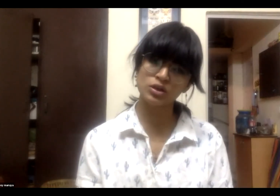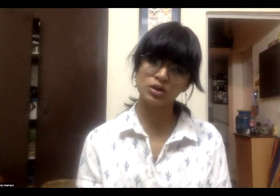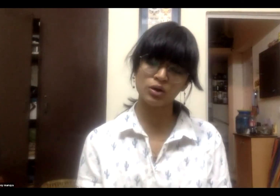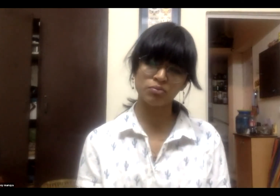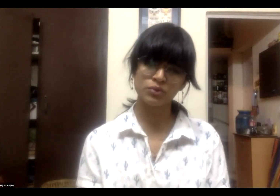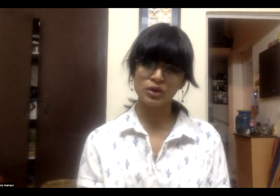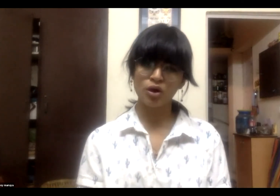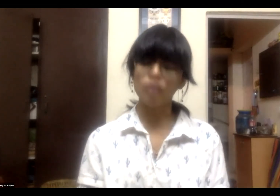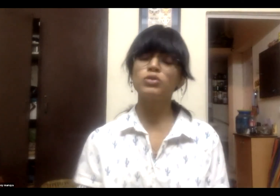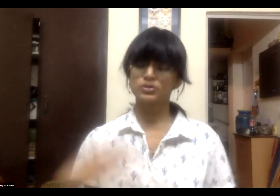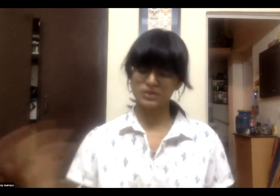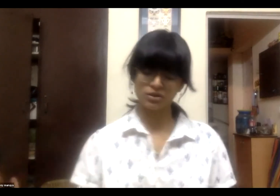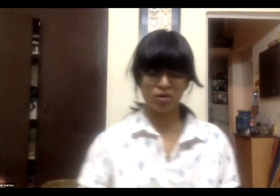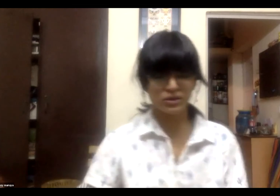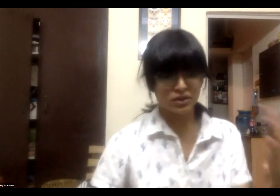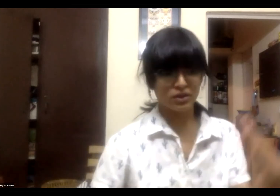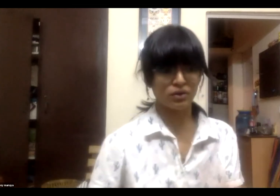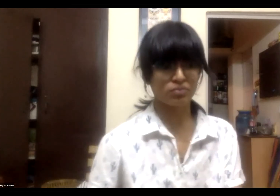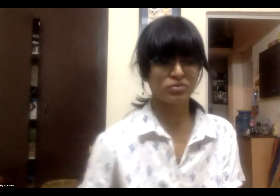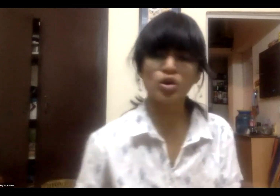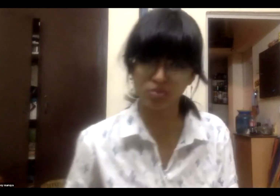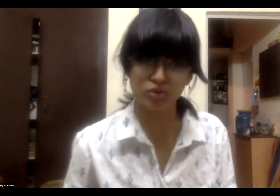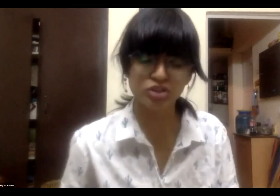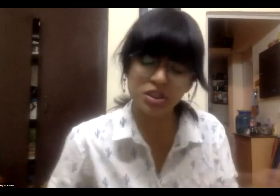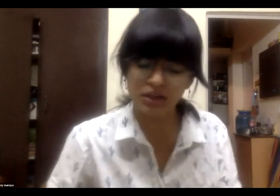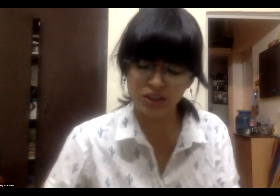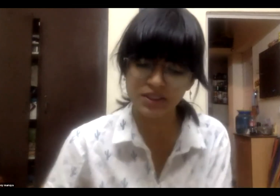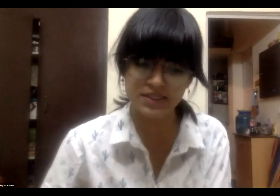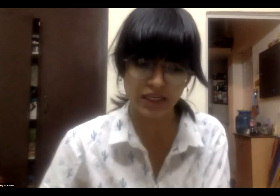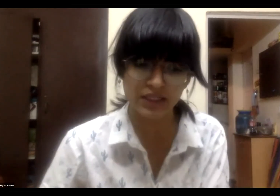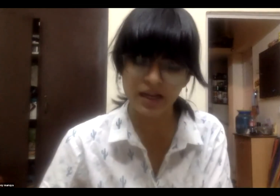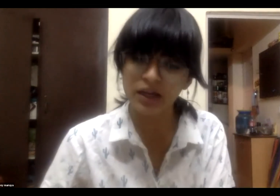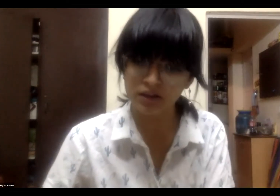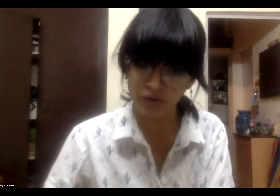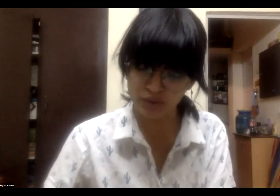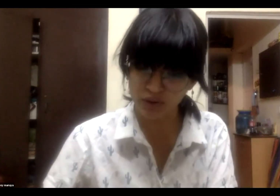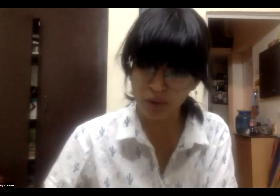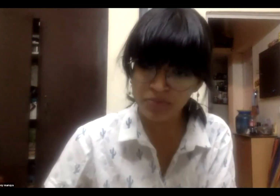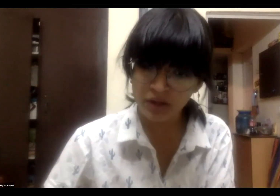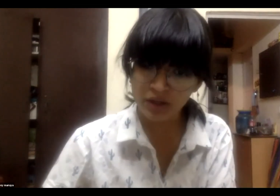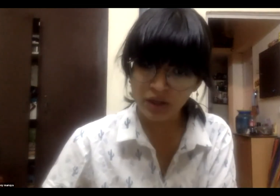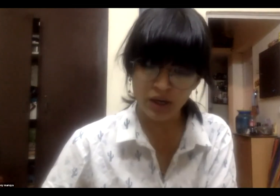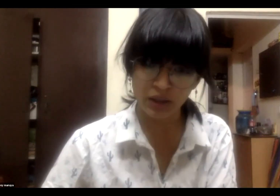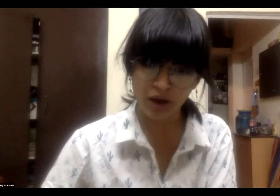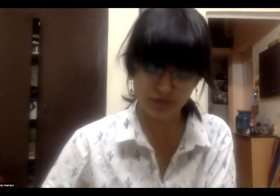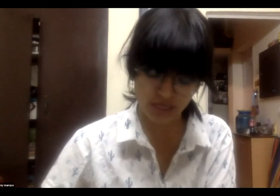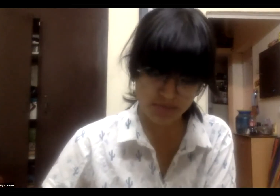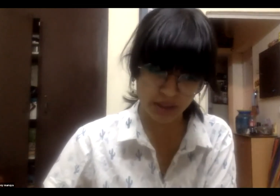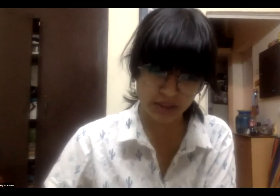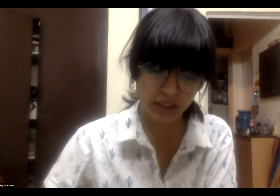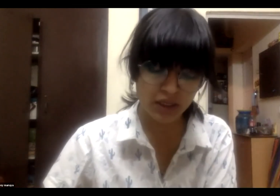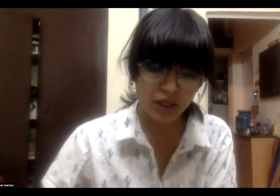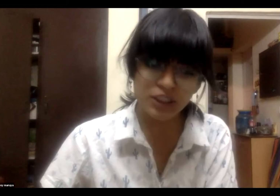Swaminathan almost with God. Not almost. She did say he's like God to her. After